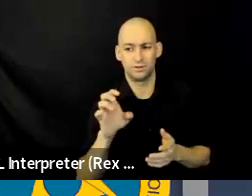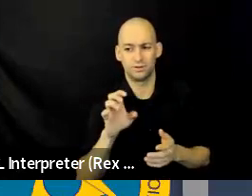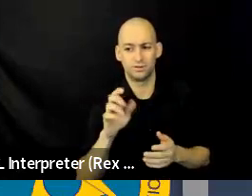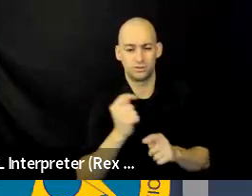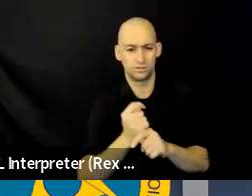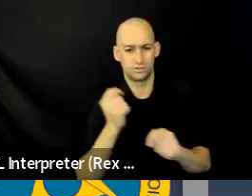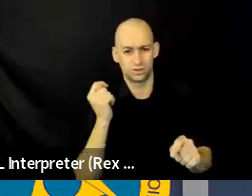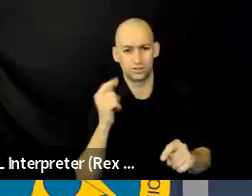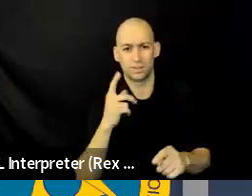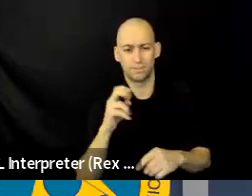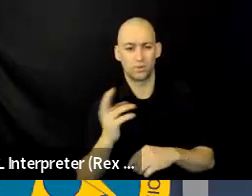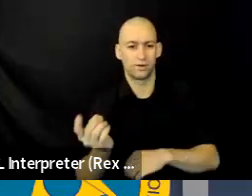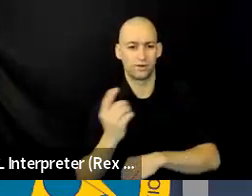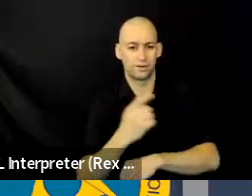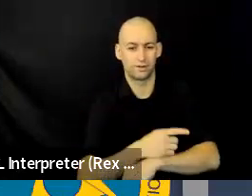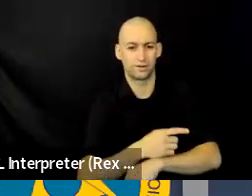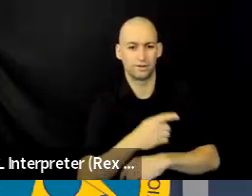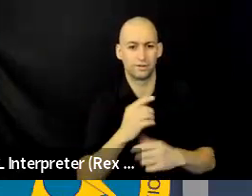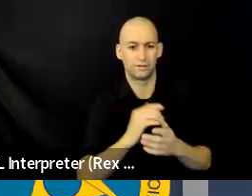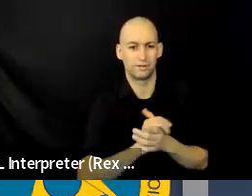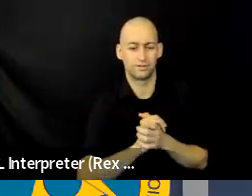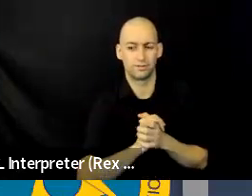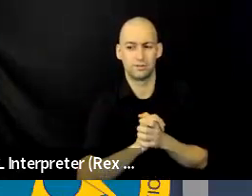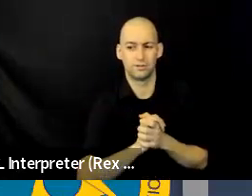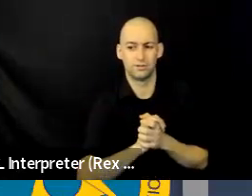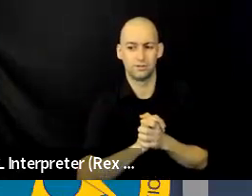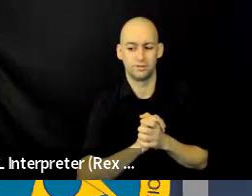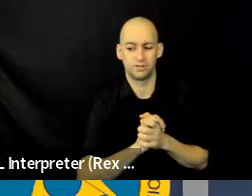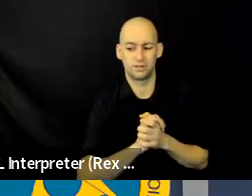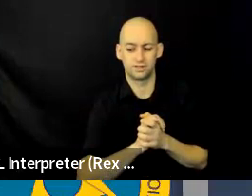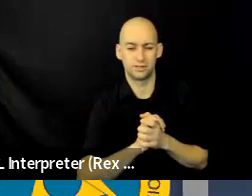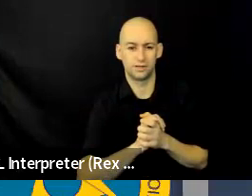a day who work so hard and